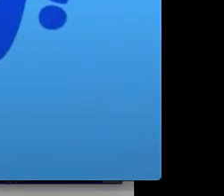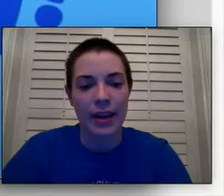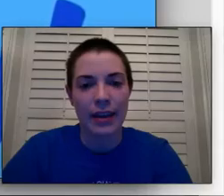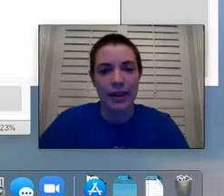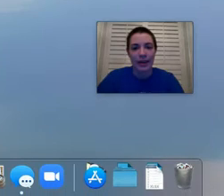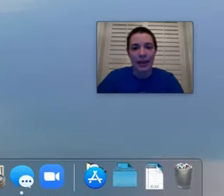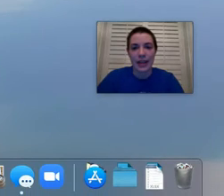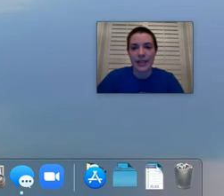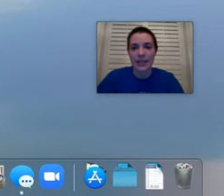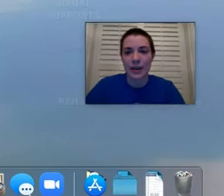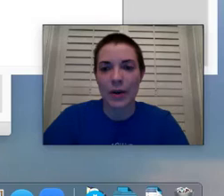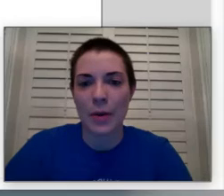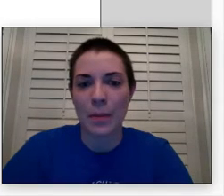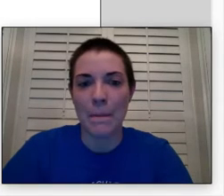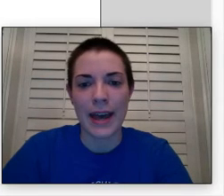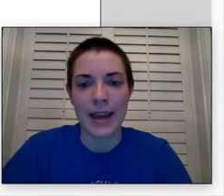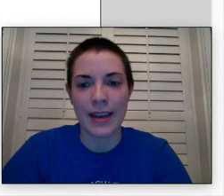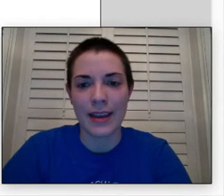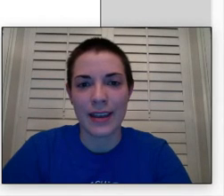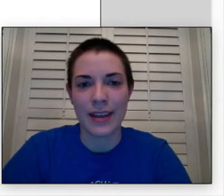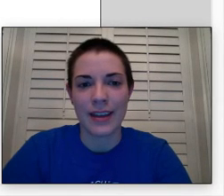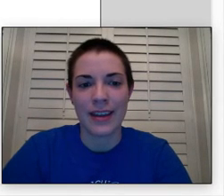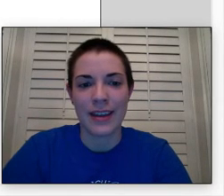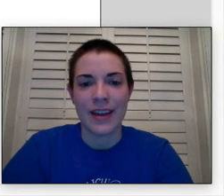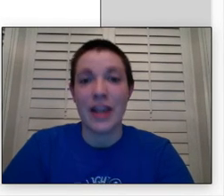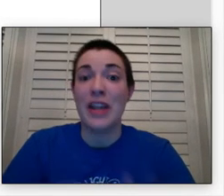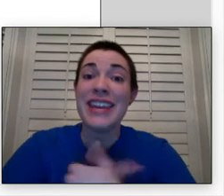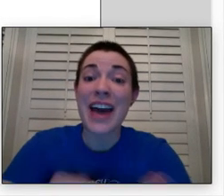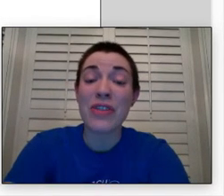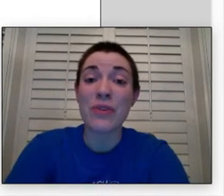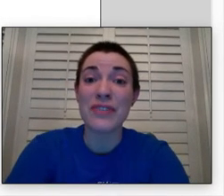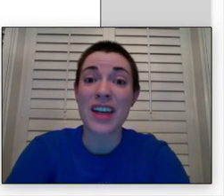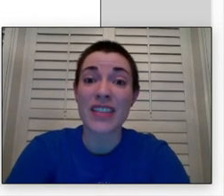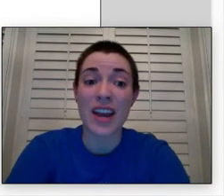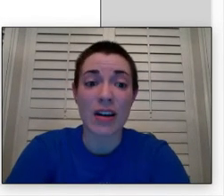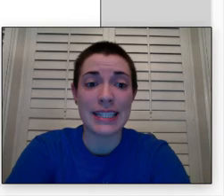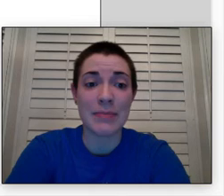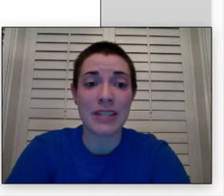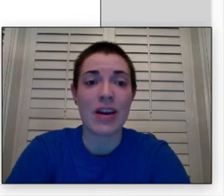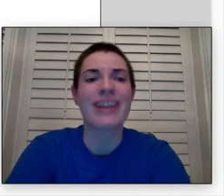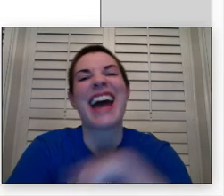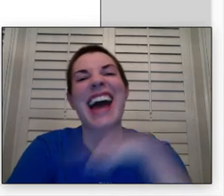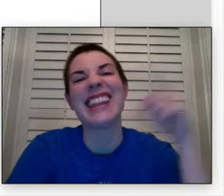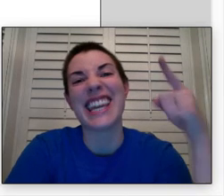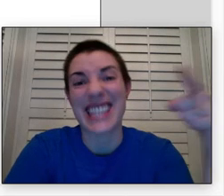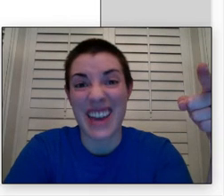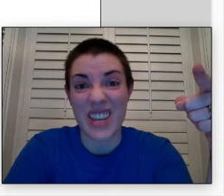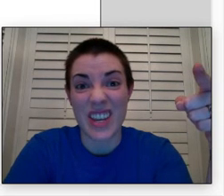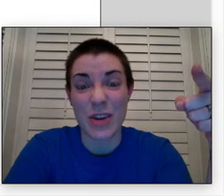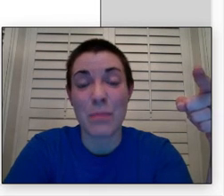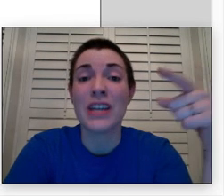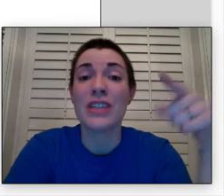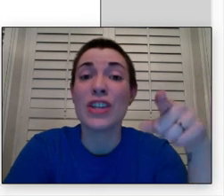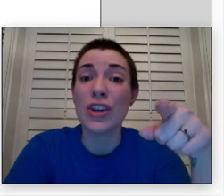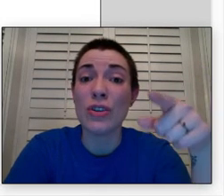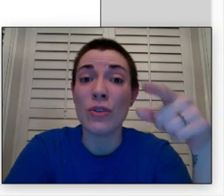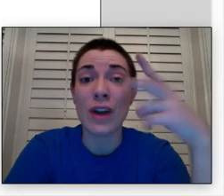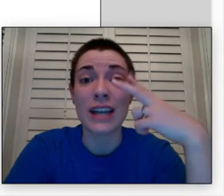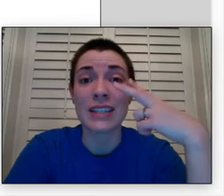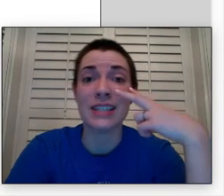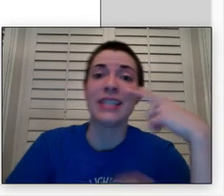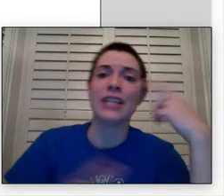Okay, let's go back. Now that we've sung that awesome song, and I like that video because